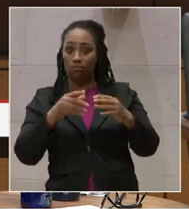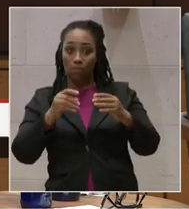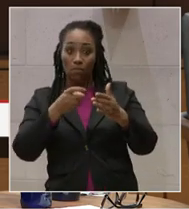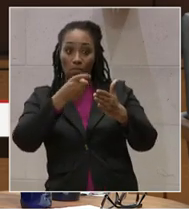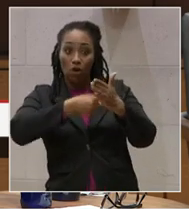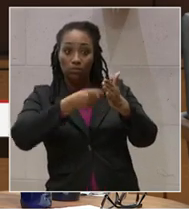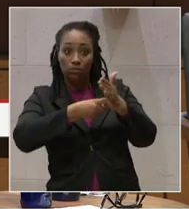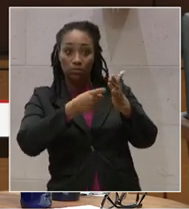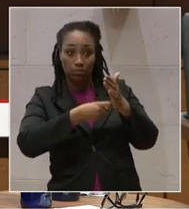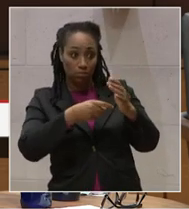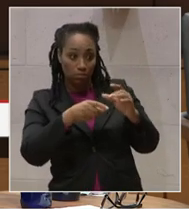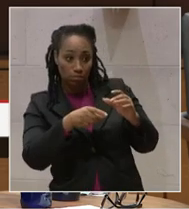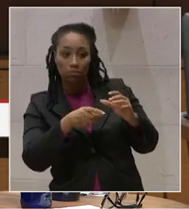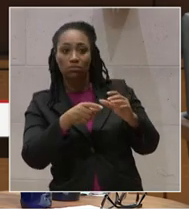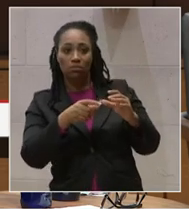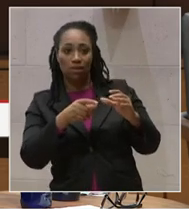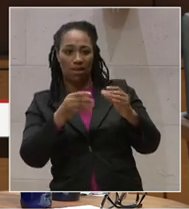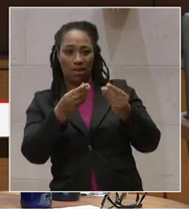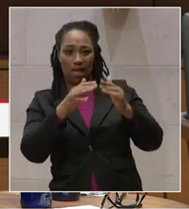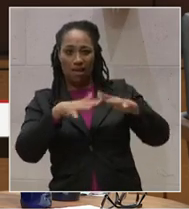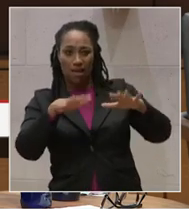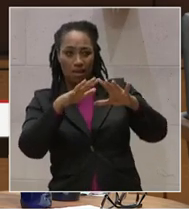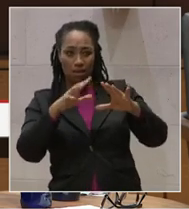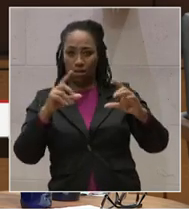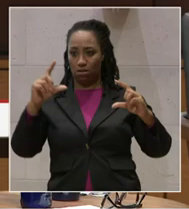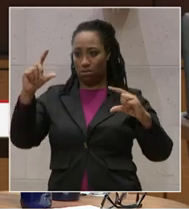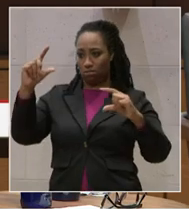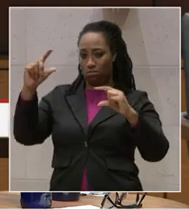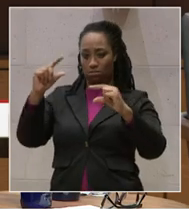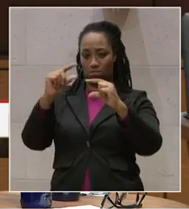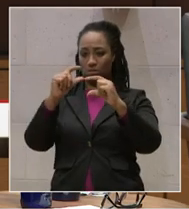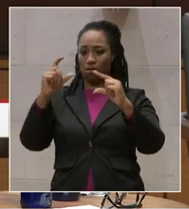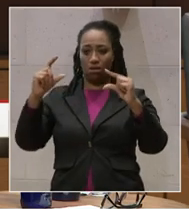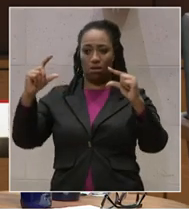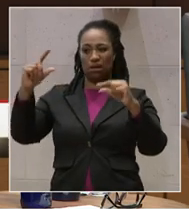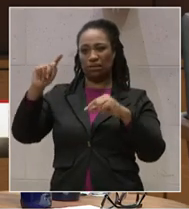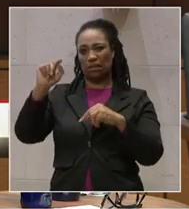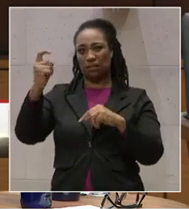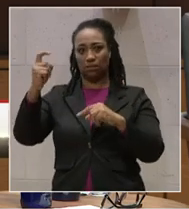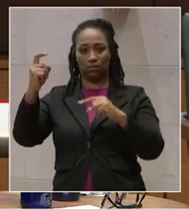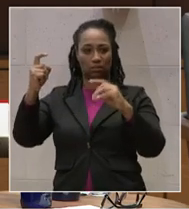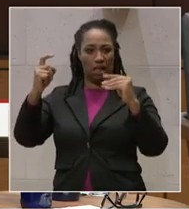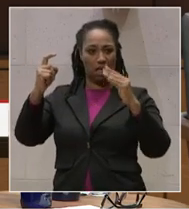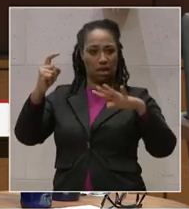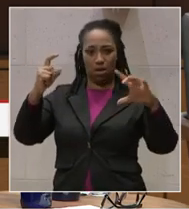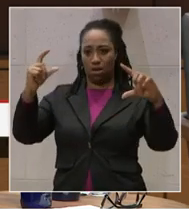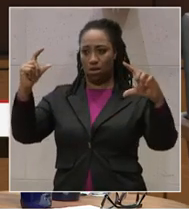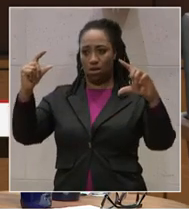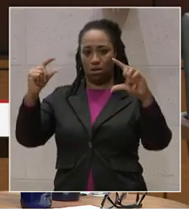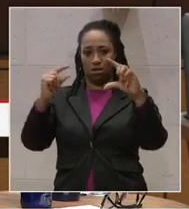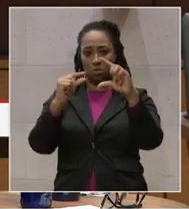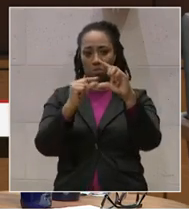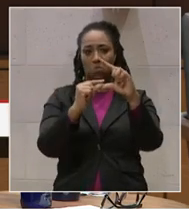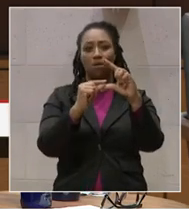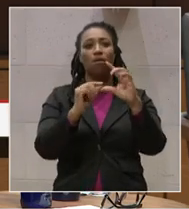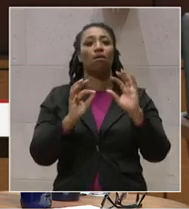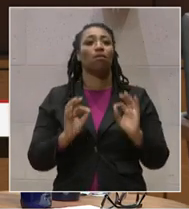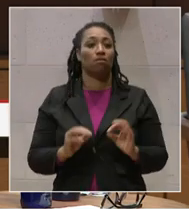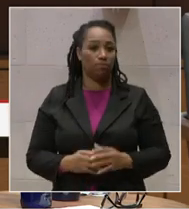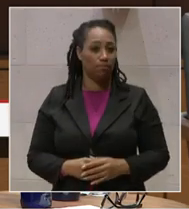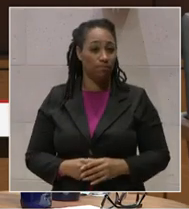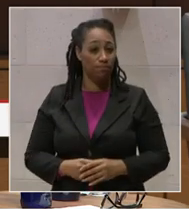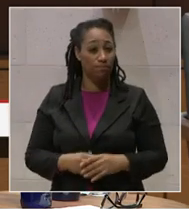really looked at was how we leveraged our publicly owned land. That contributed 4,400 of the